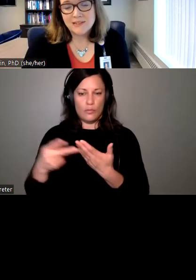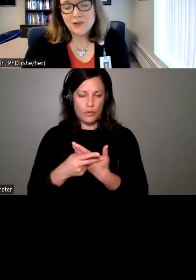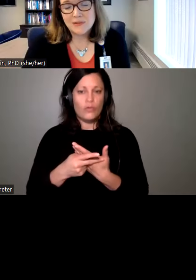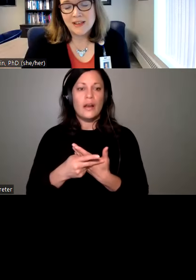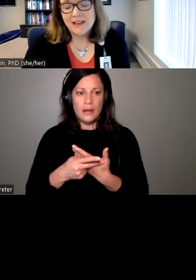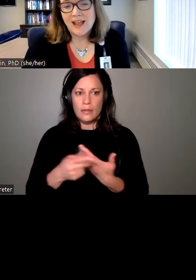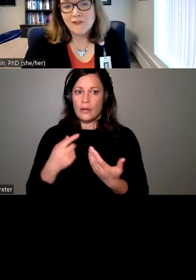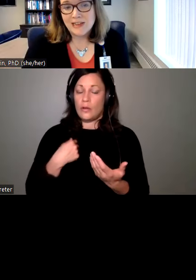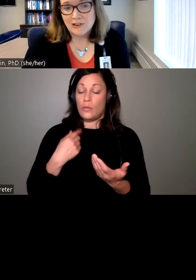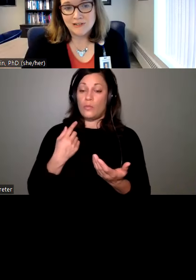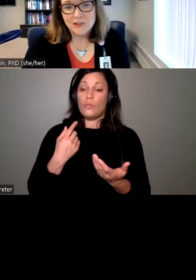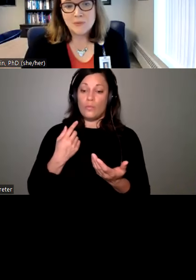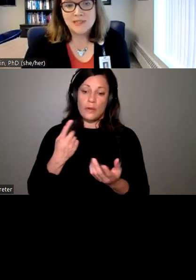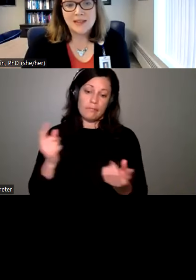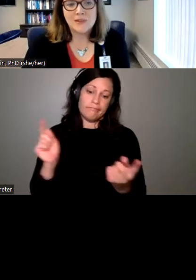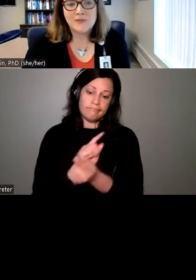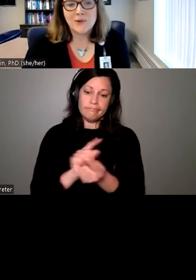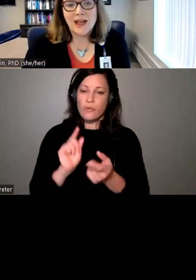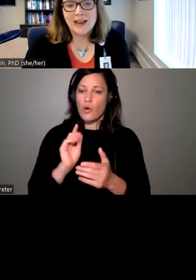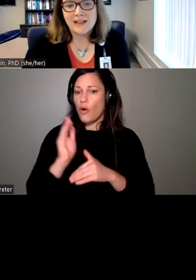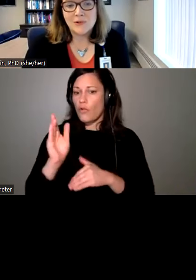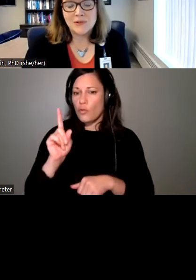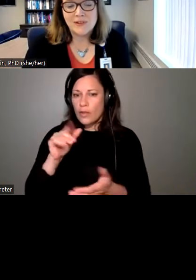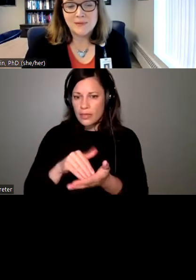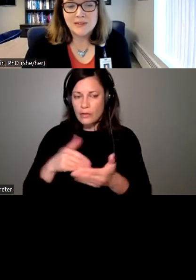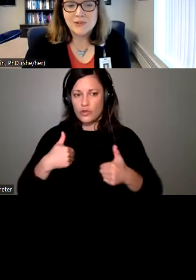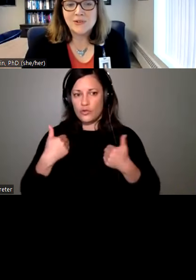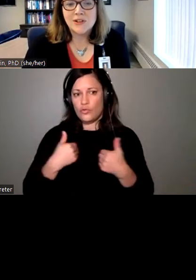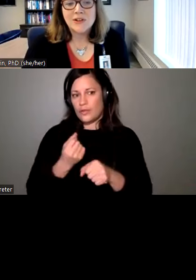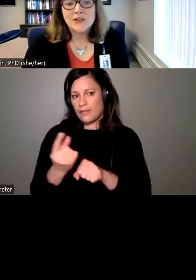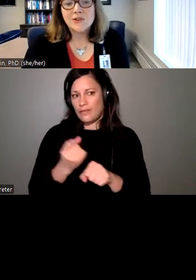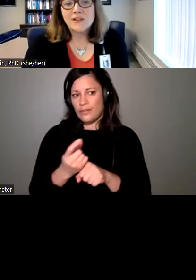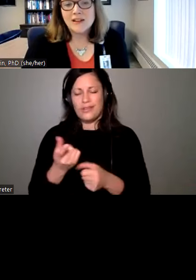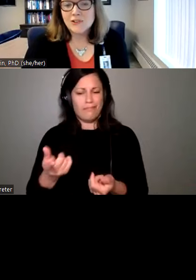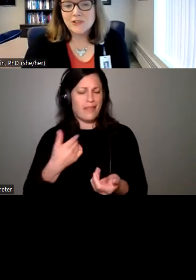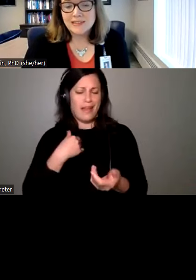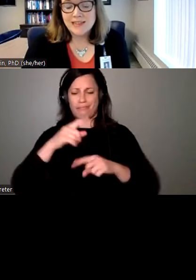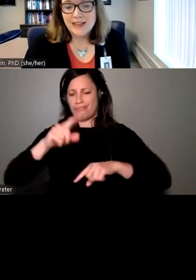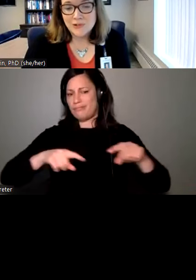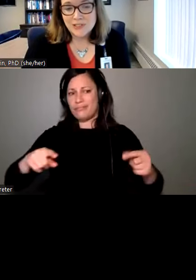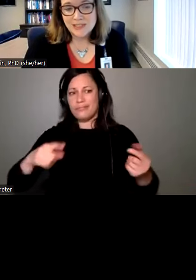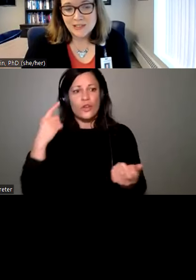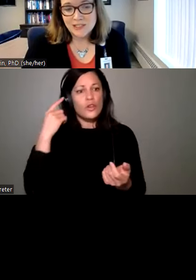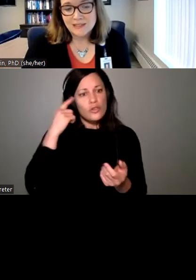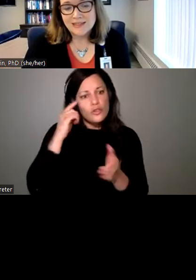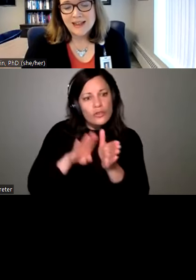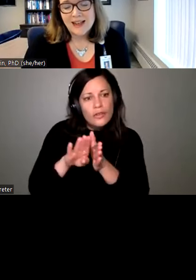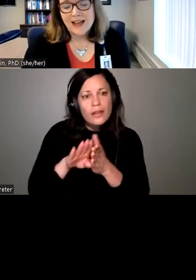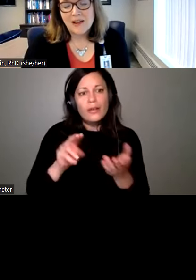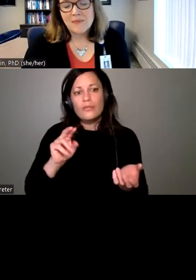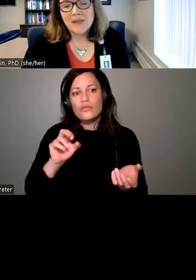1,000 youth every year who present with a variety of neurodevelopmental, neurological, and psychiatric